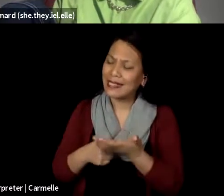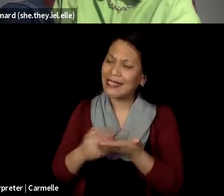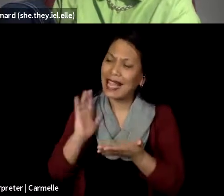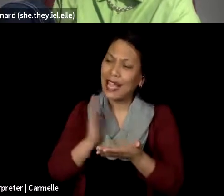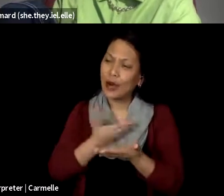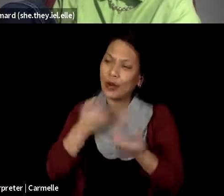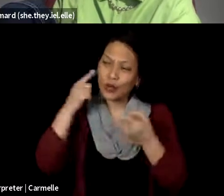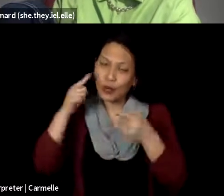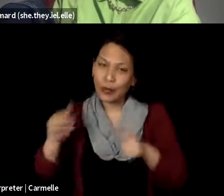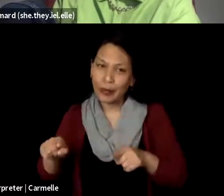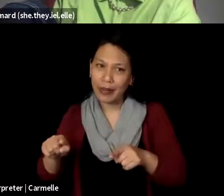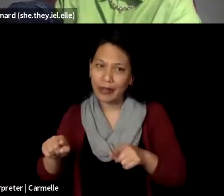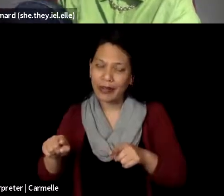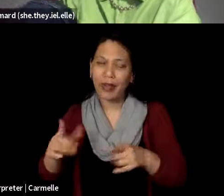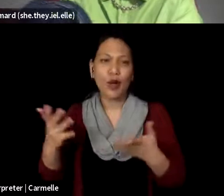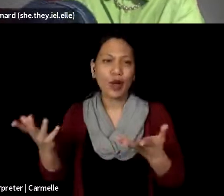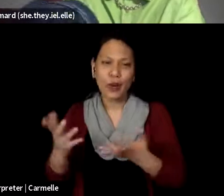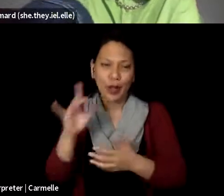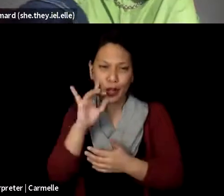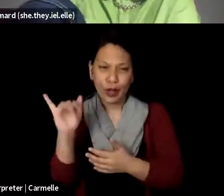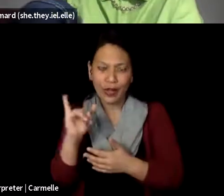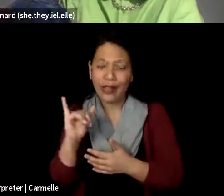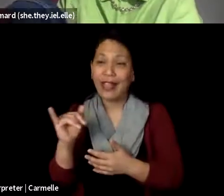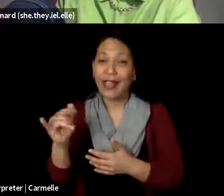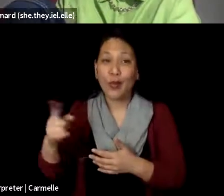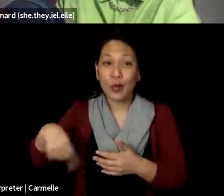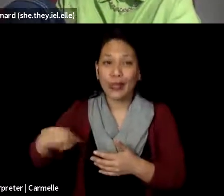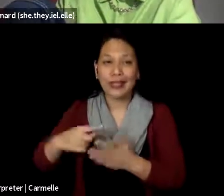look like. And then we discuss that. And so